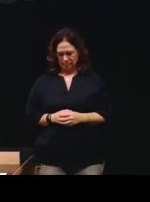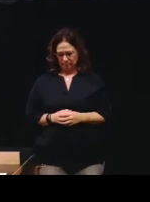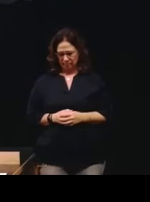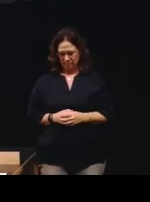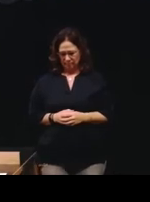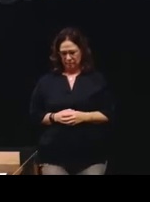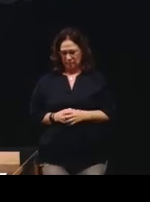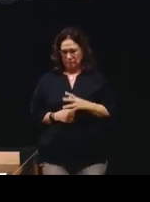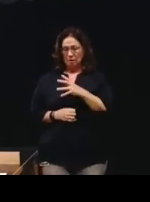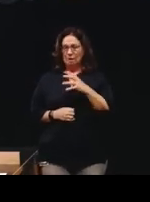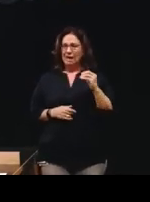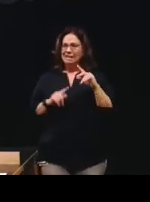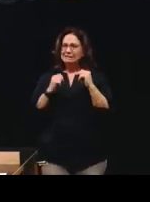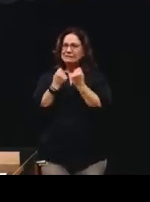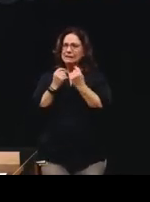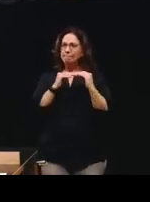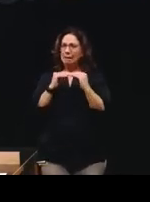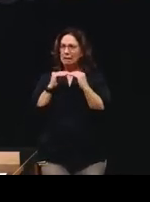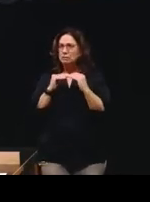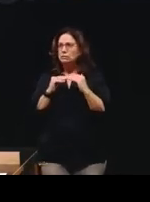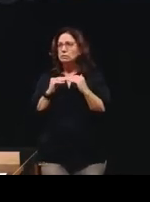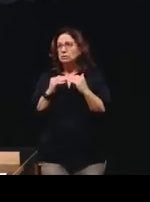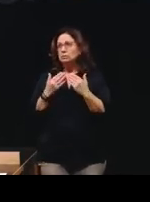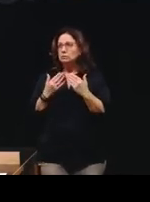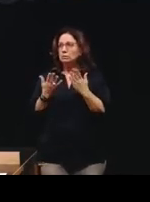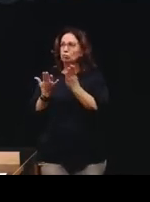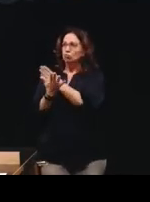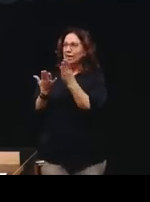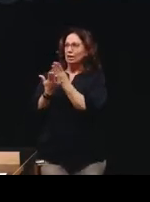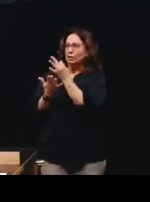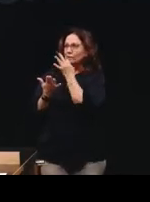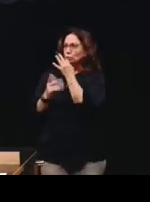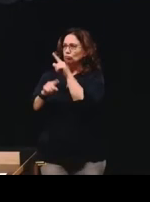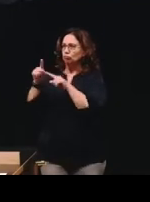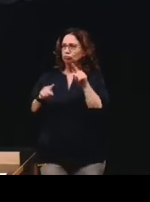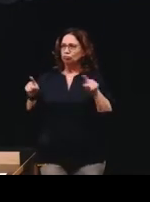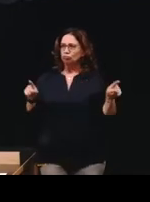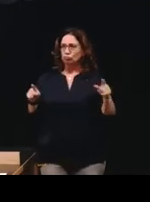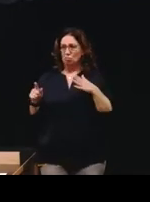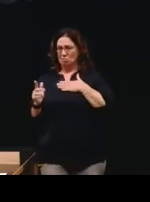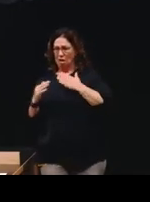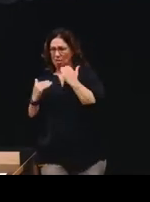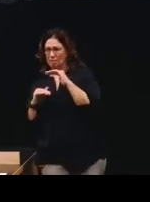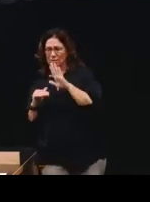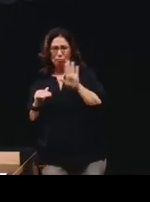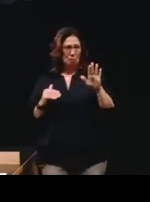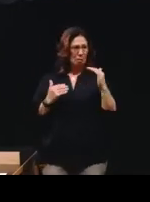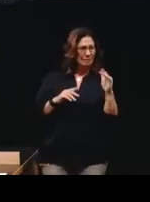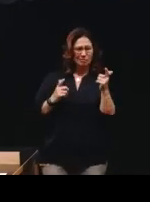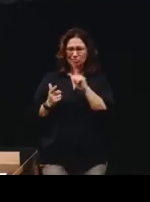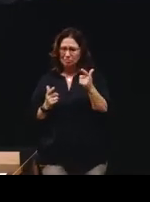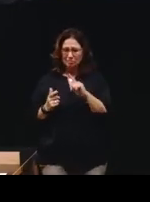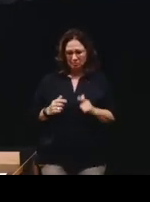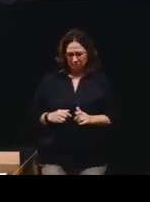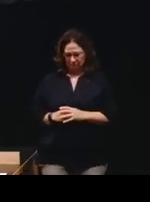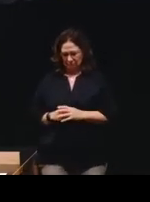we're team-based. I have certainly a range of my own expertise, but I haven't seen everything. And we continue to grow each year. And